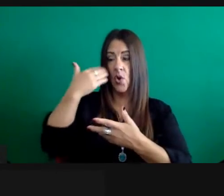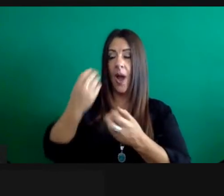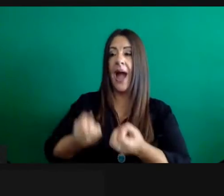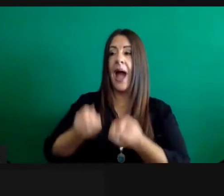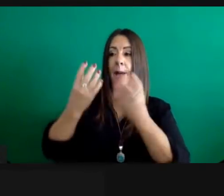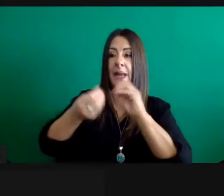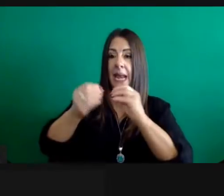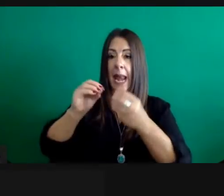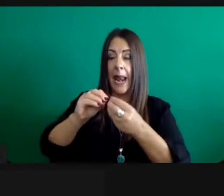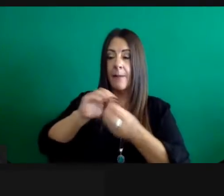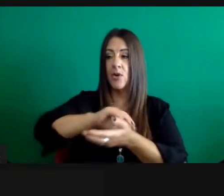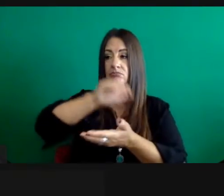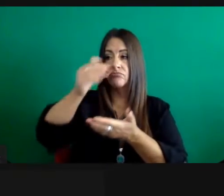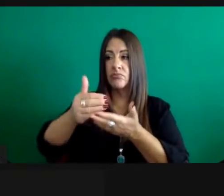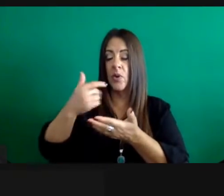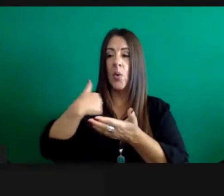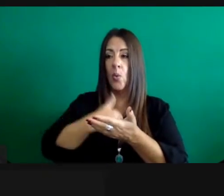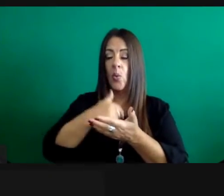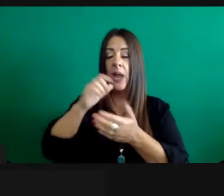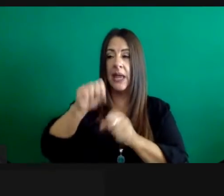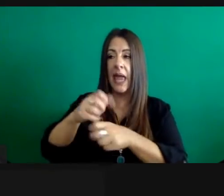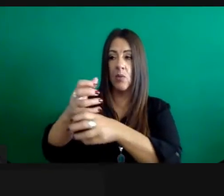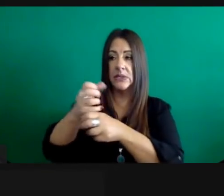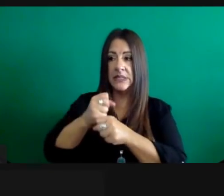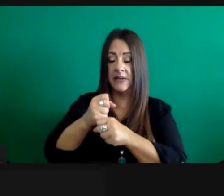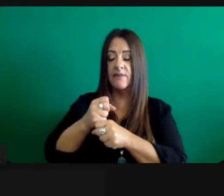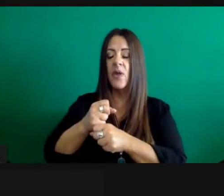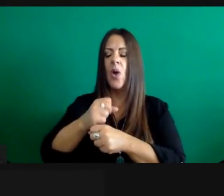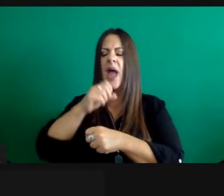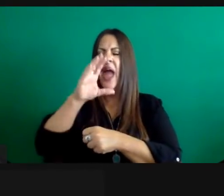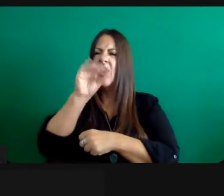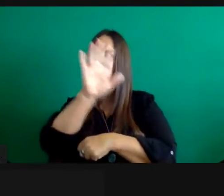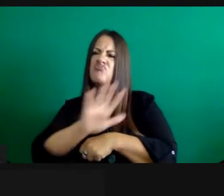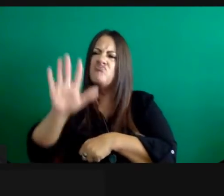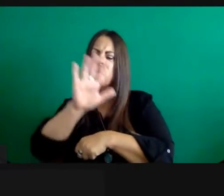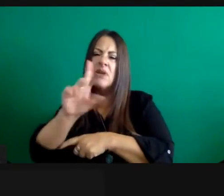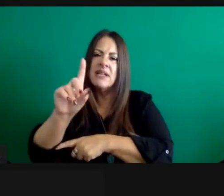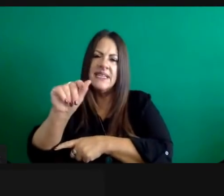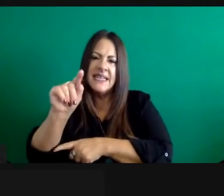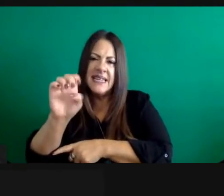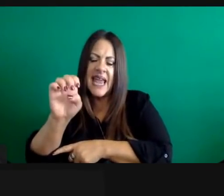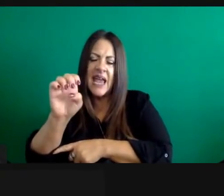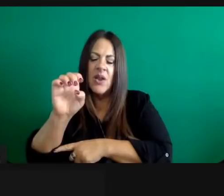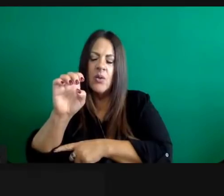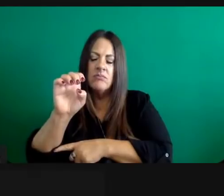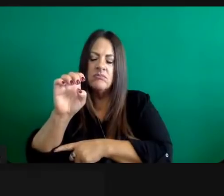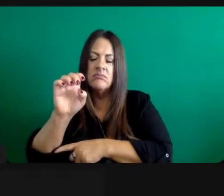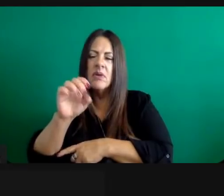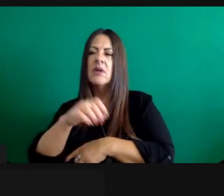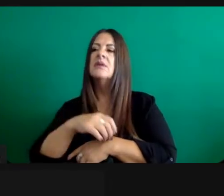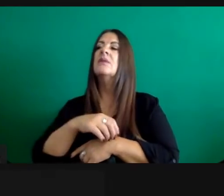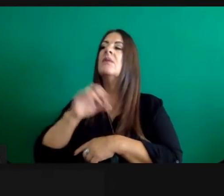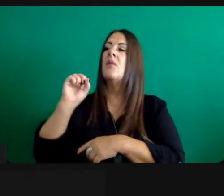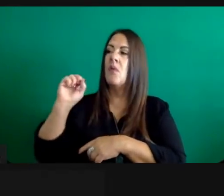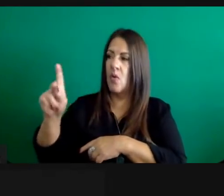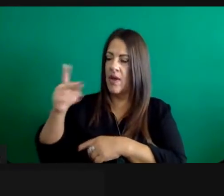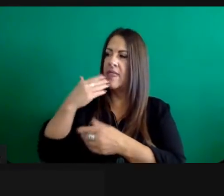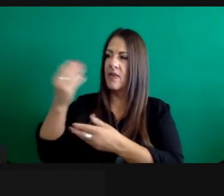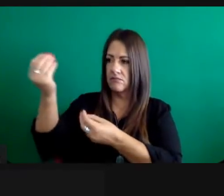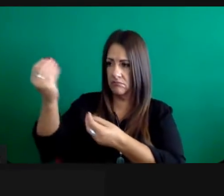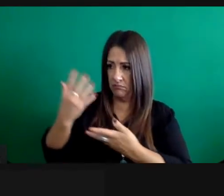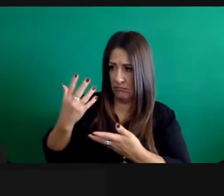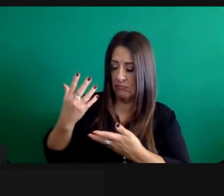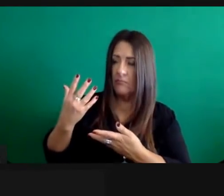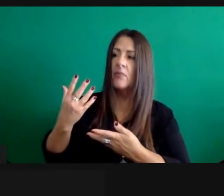be receiving, the sort of window of time that we can expect to receive it. We then use that